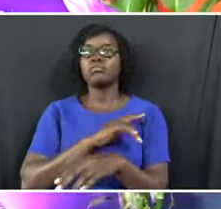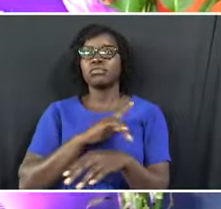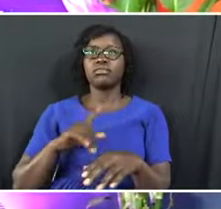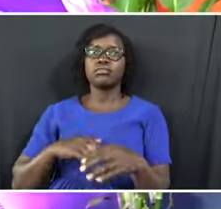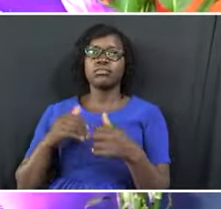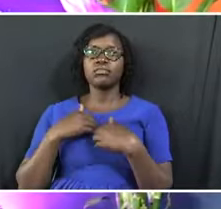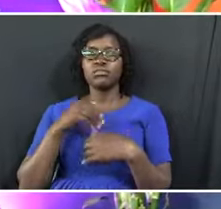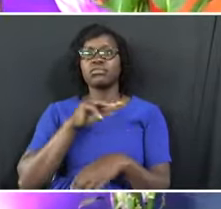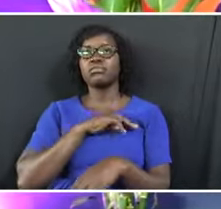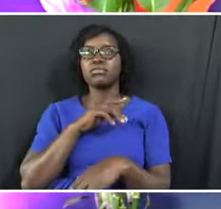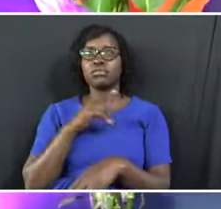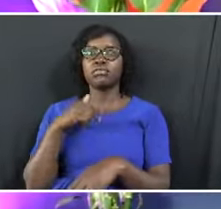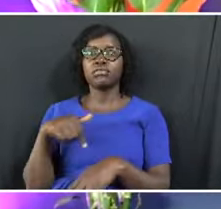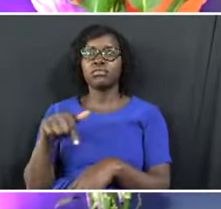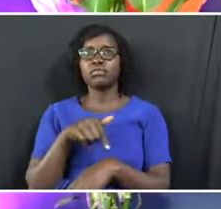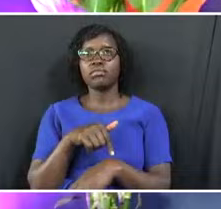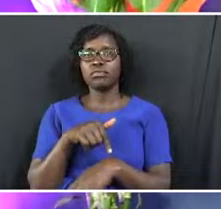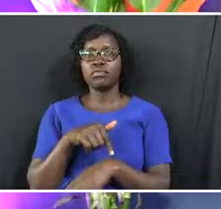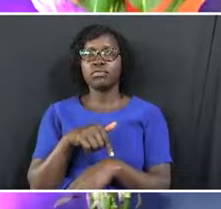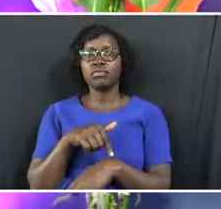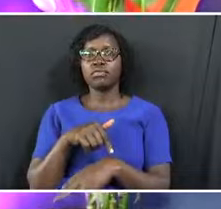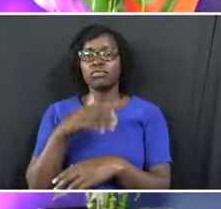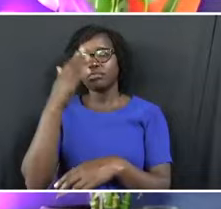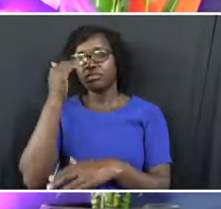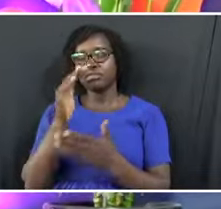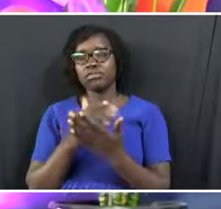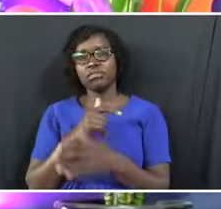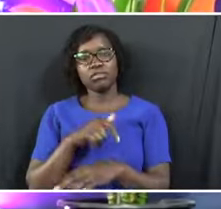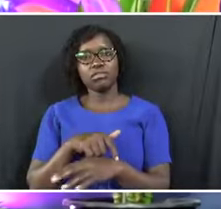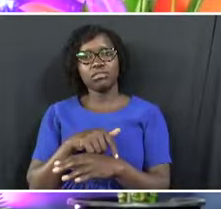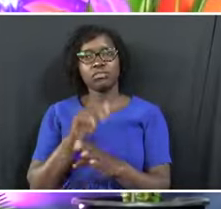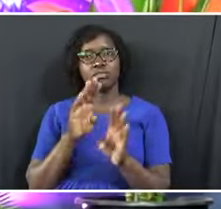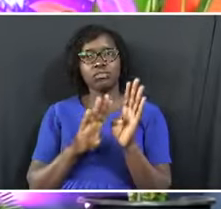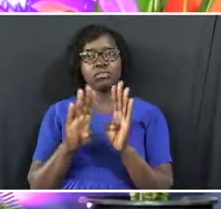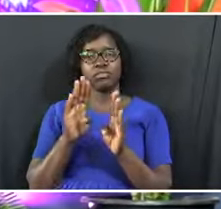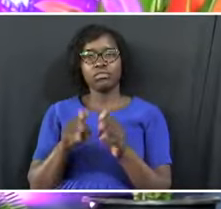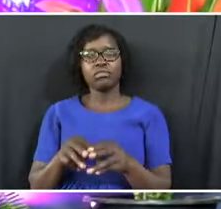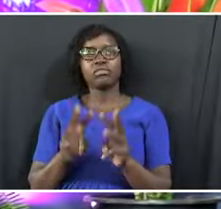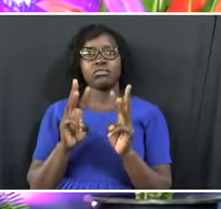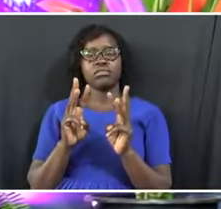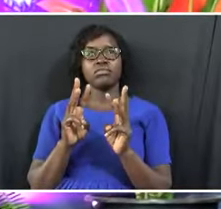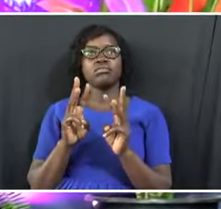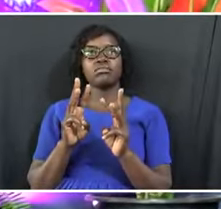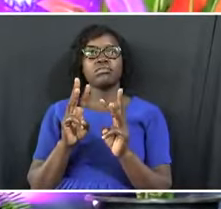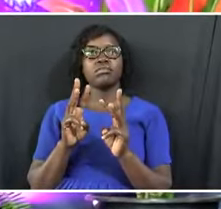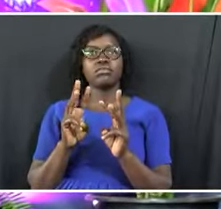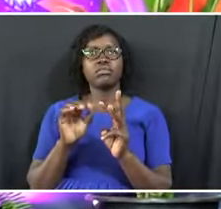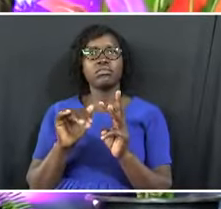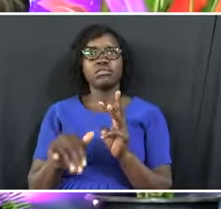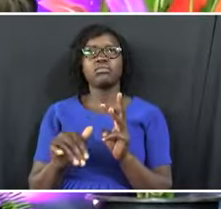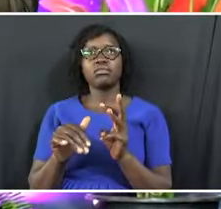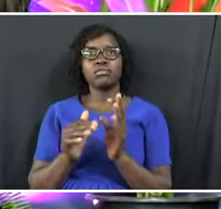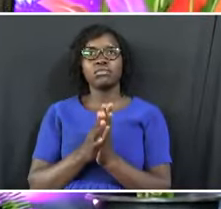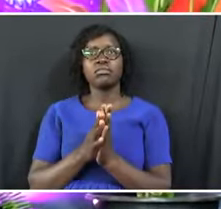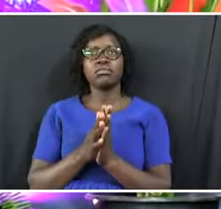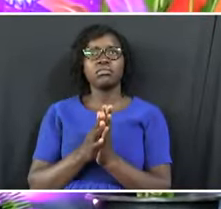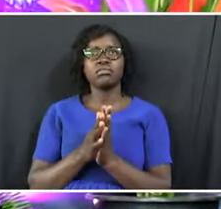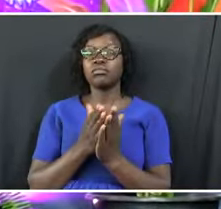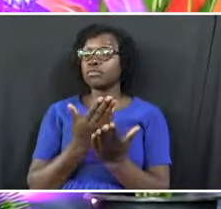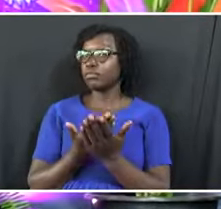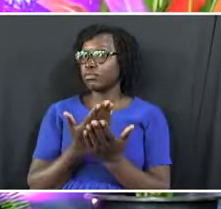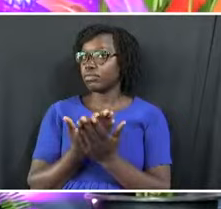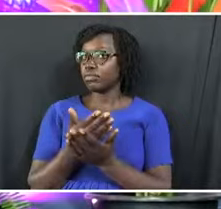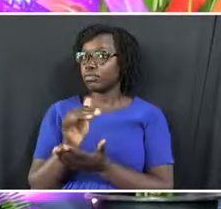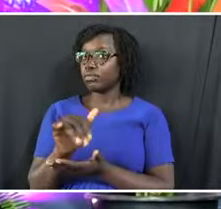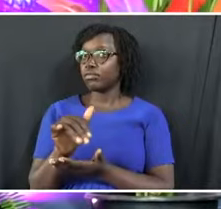us. Because sometimes we behave in a way that is suggesting that